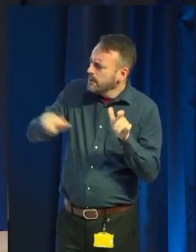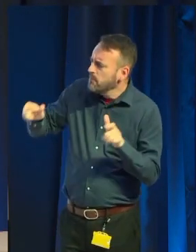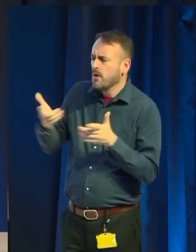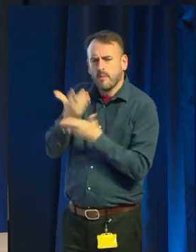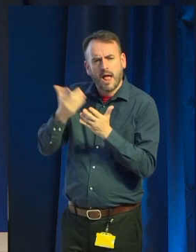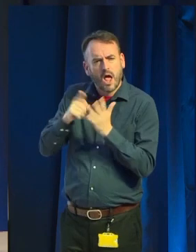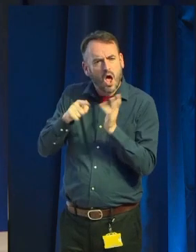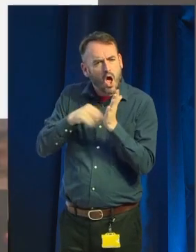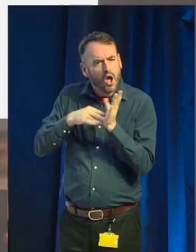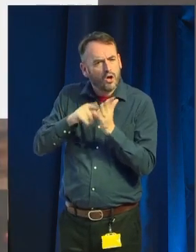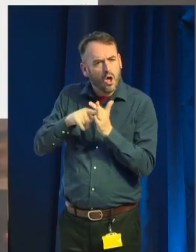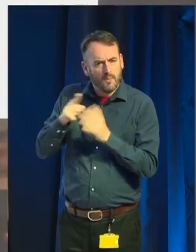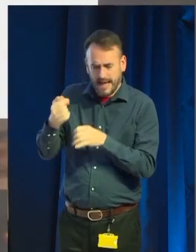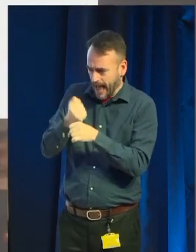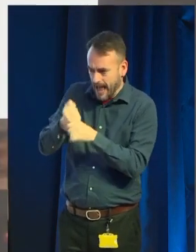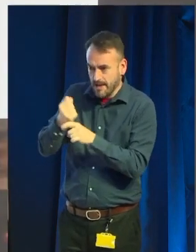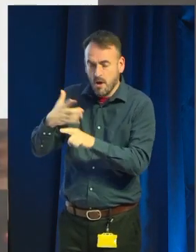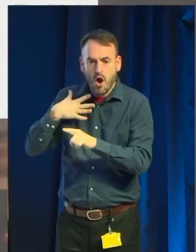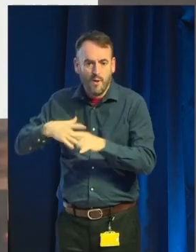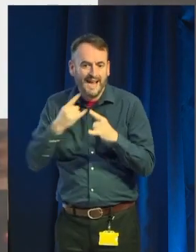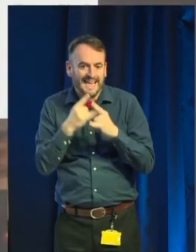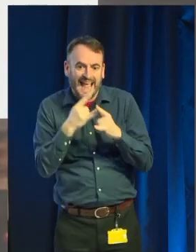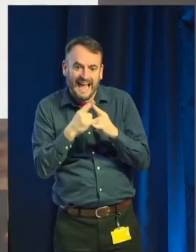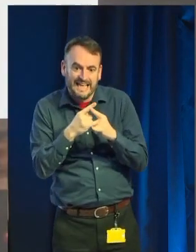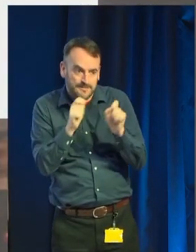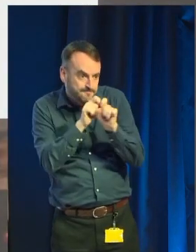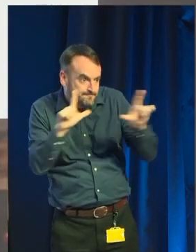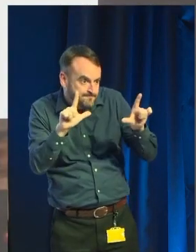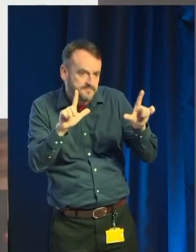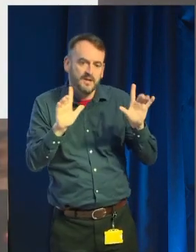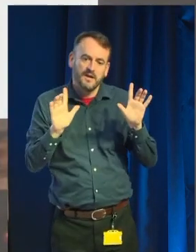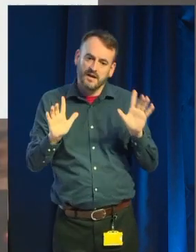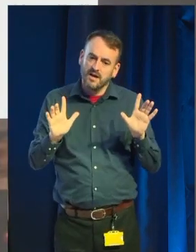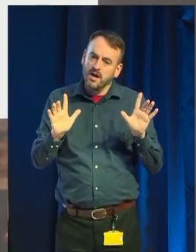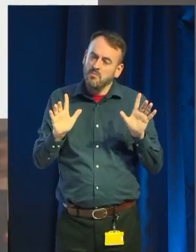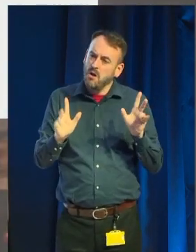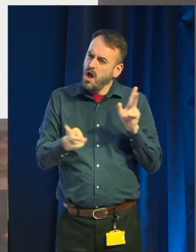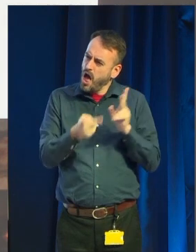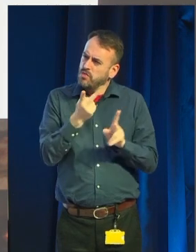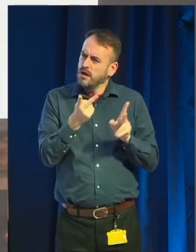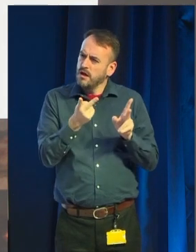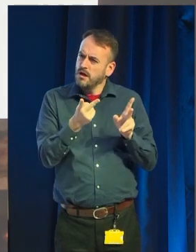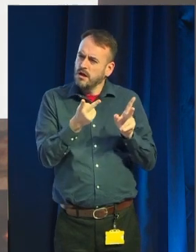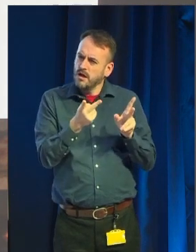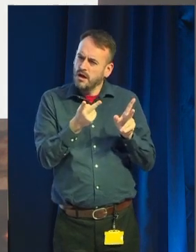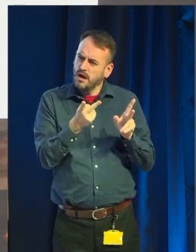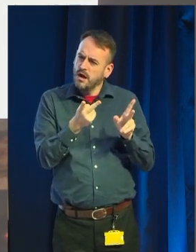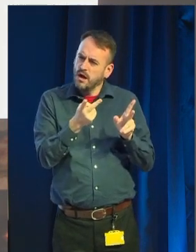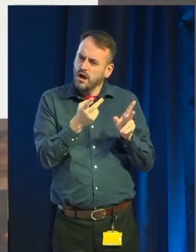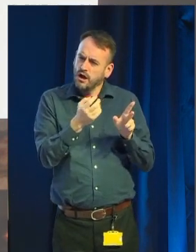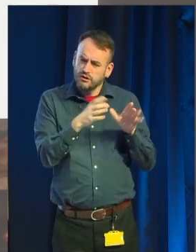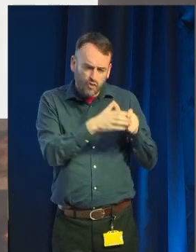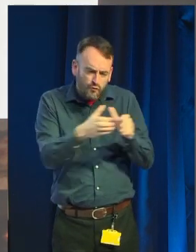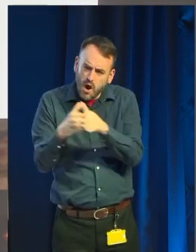forward for the sex scene, but there are more and more visual novels about love without